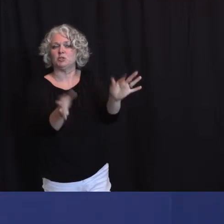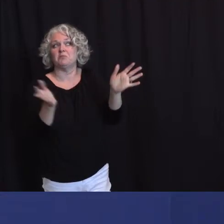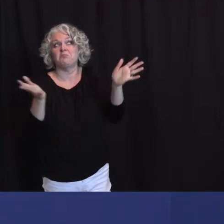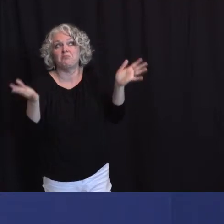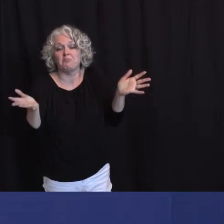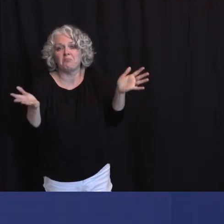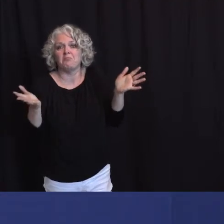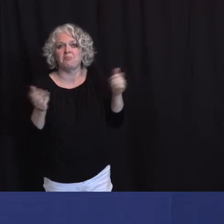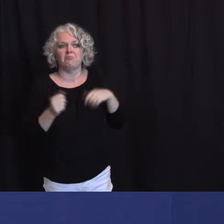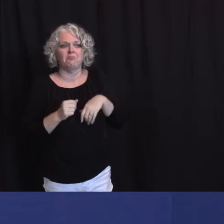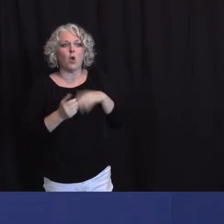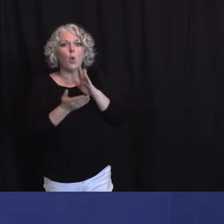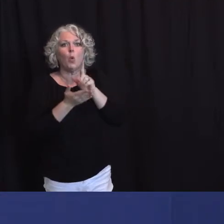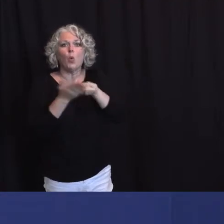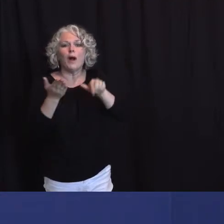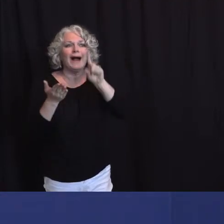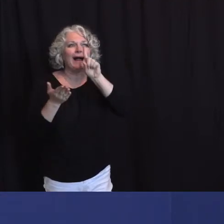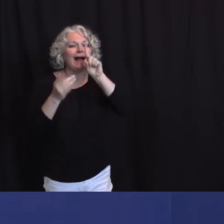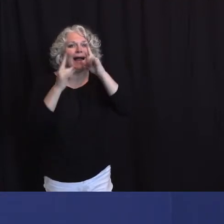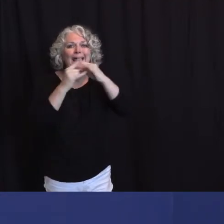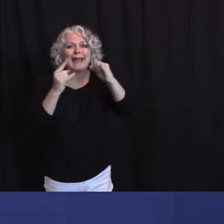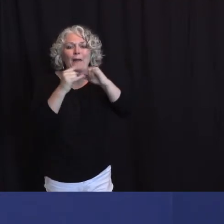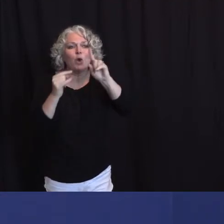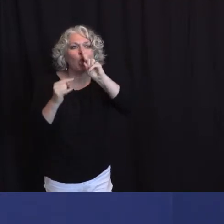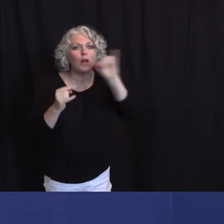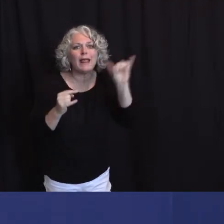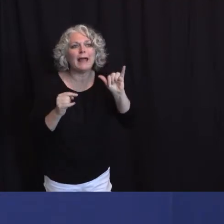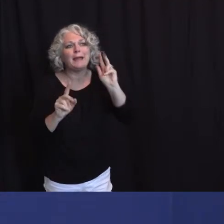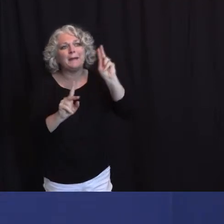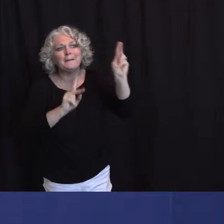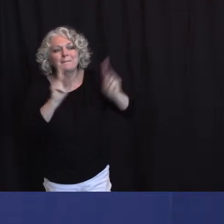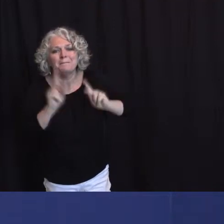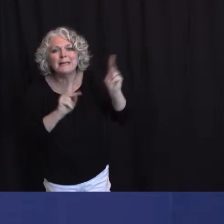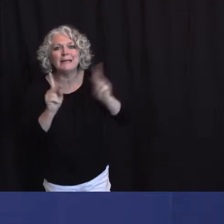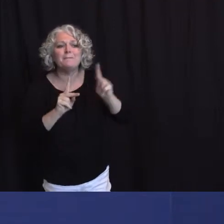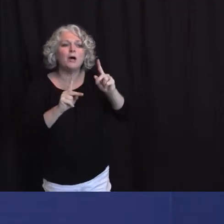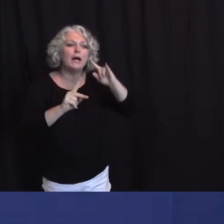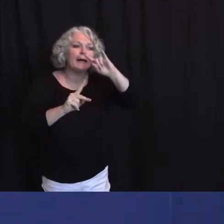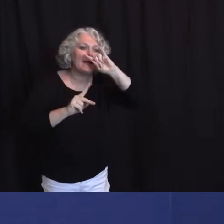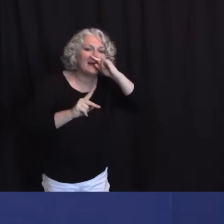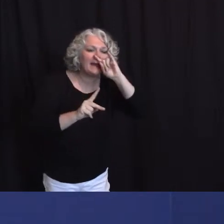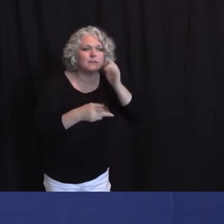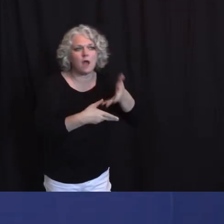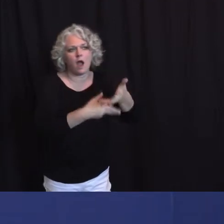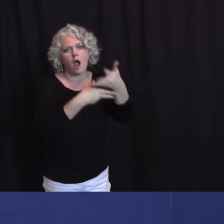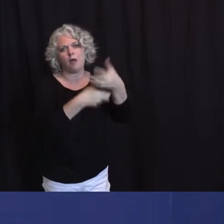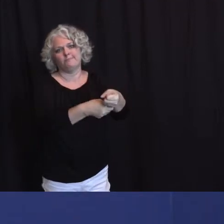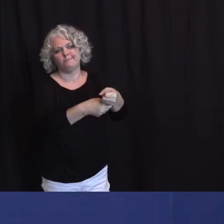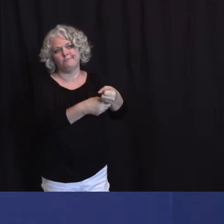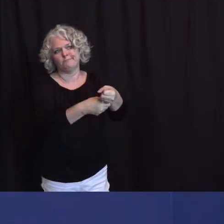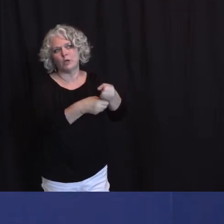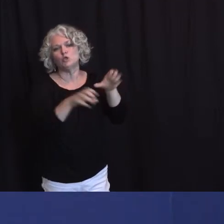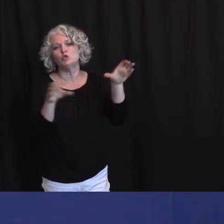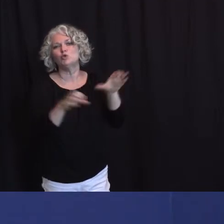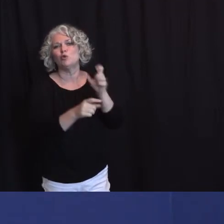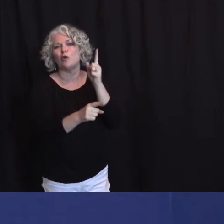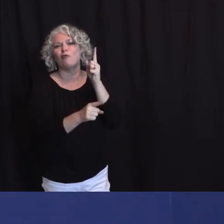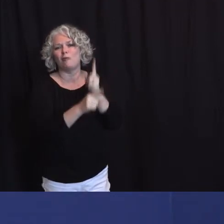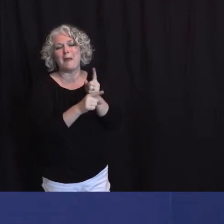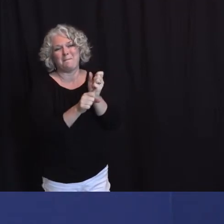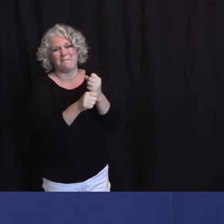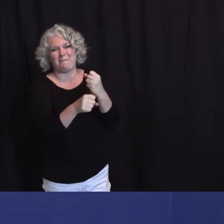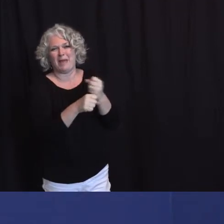particular areas and what it looks like. We need to just trust that they'll do the right thing, and if the